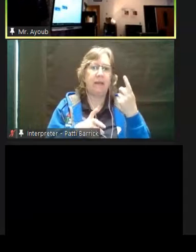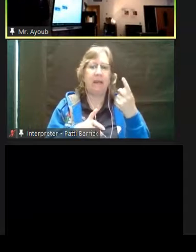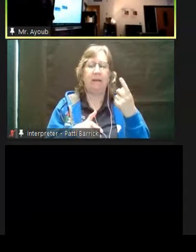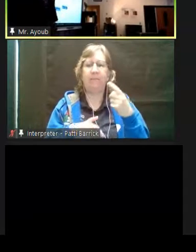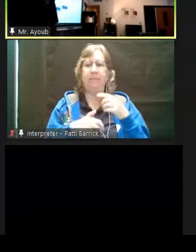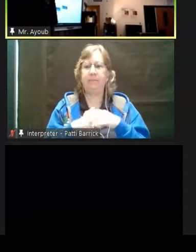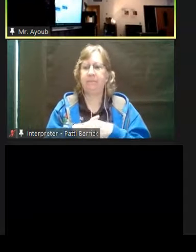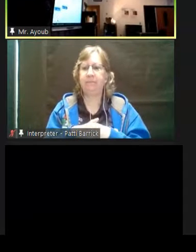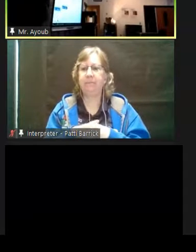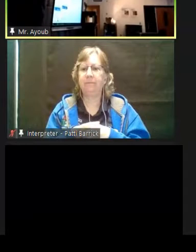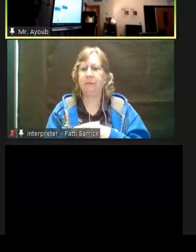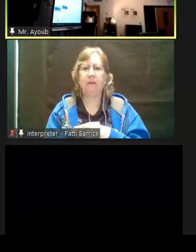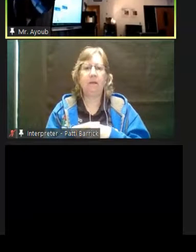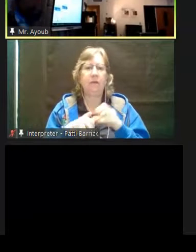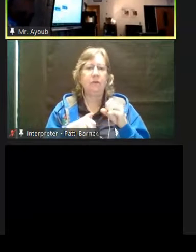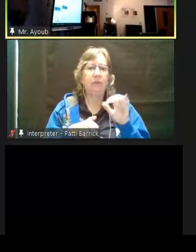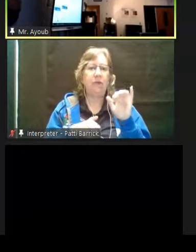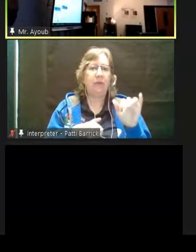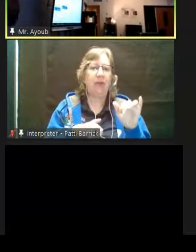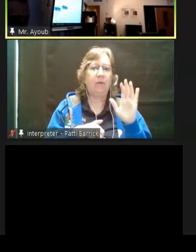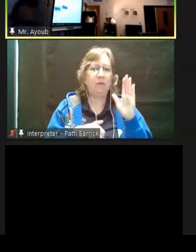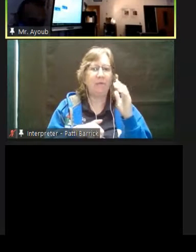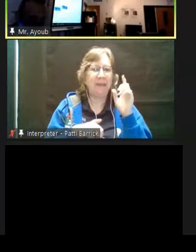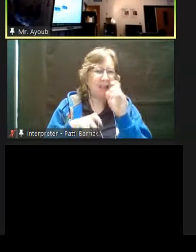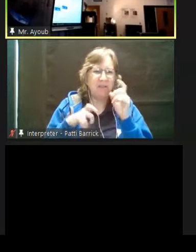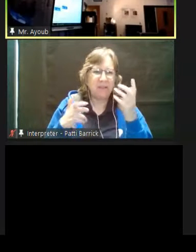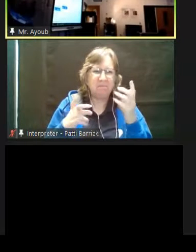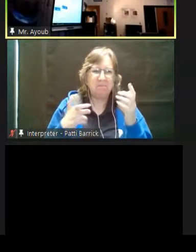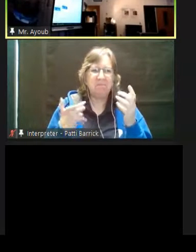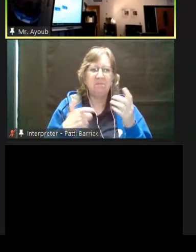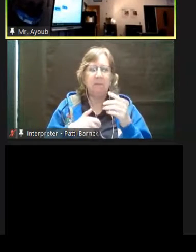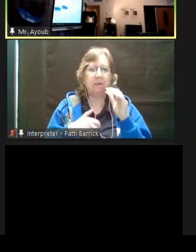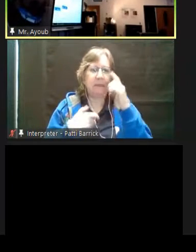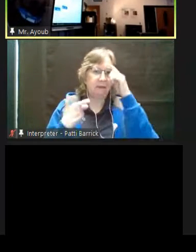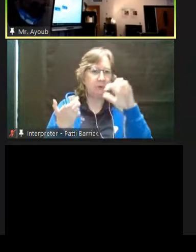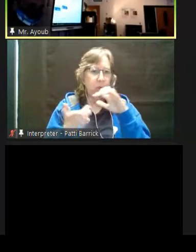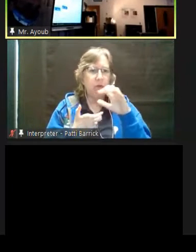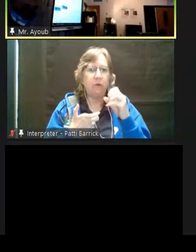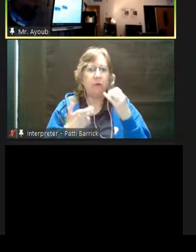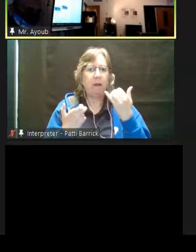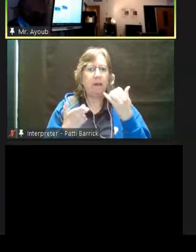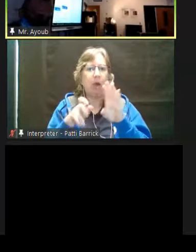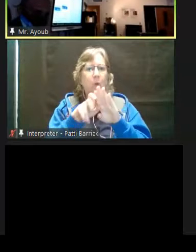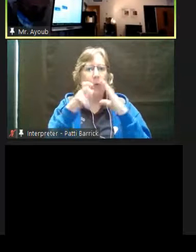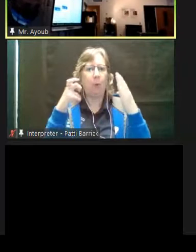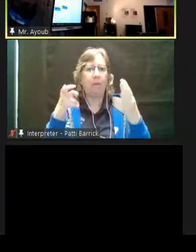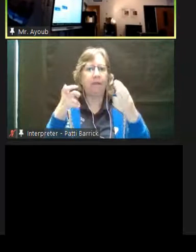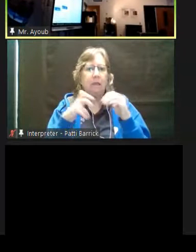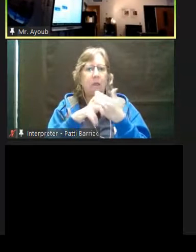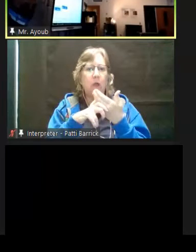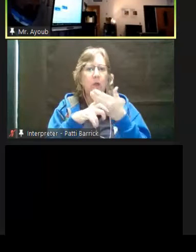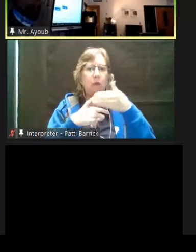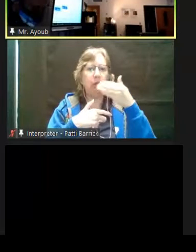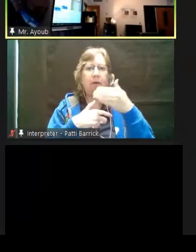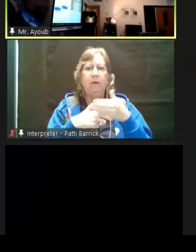what you're trying to say. So what it's going to do, it's going to be like, hey, what's going on? So what we want to do is I want you guys to open up a new window. So I hit